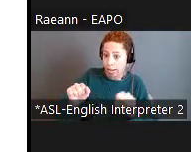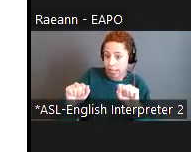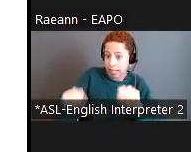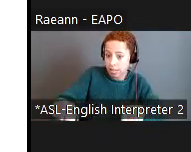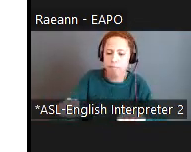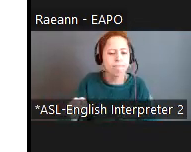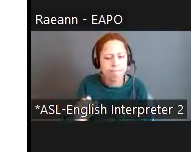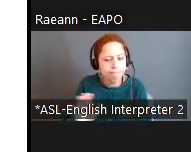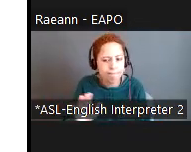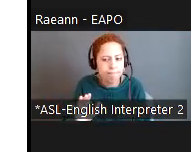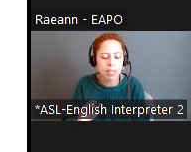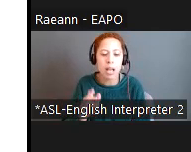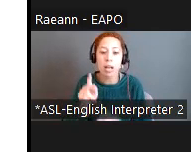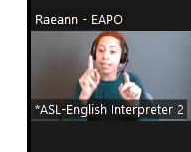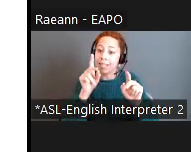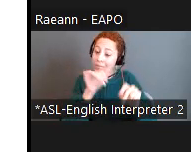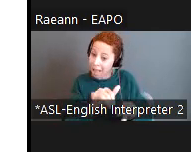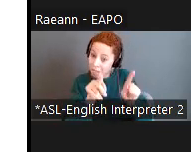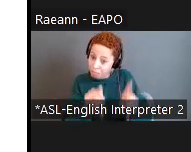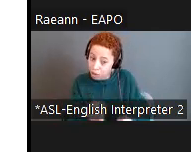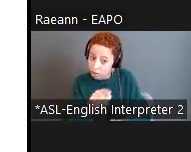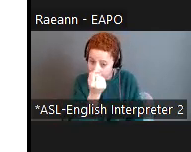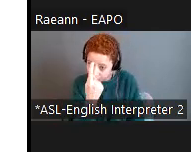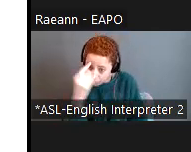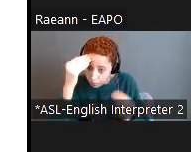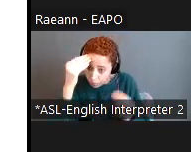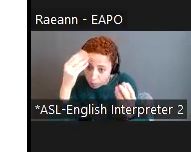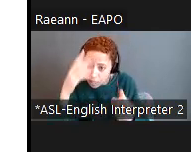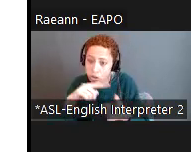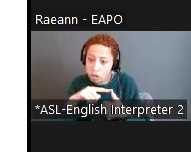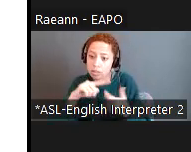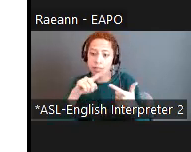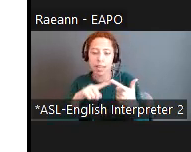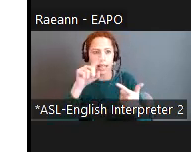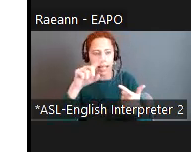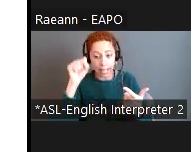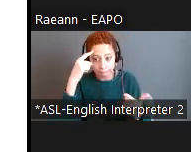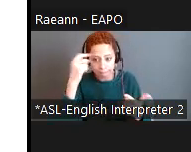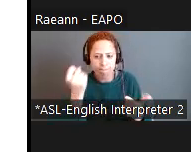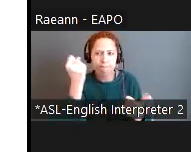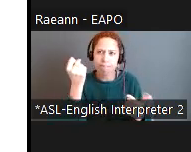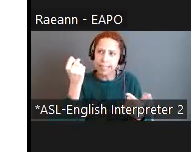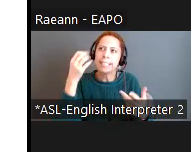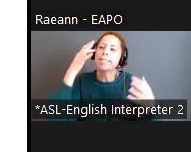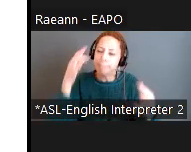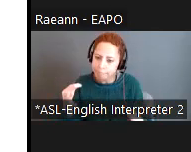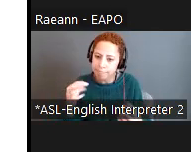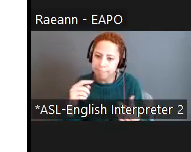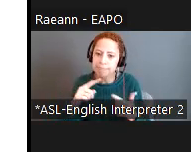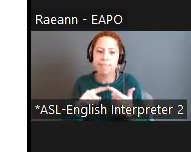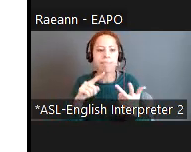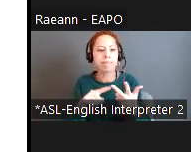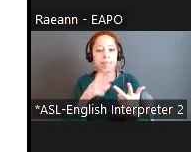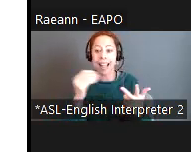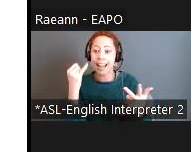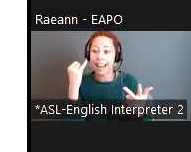person understand the information I'm giving them? Can they retain it long enough to do something with that information? And then can they understand what